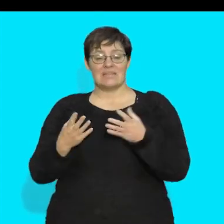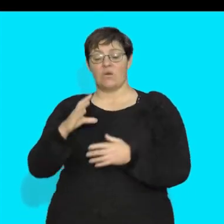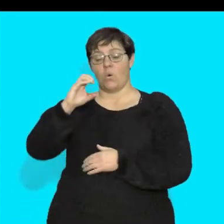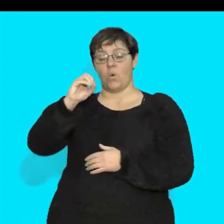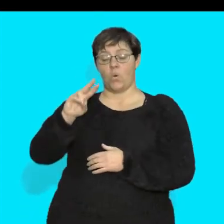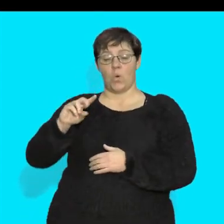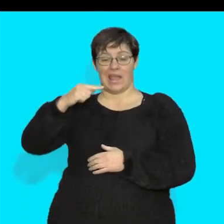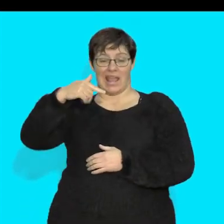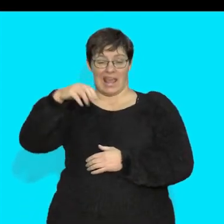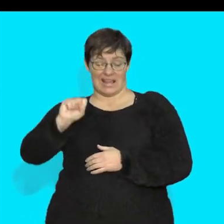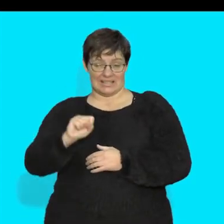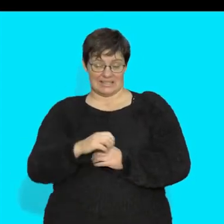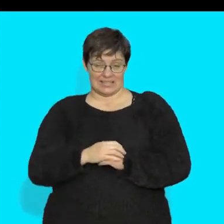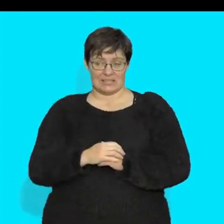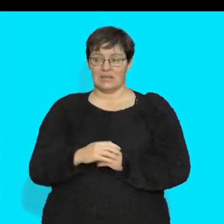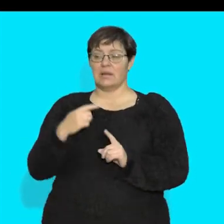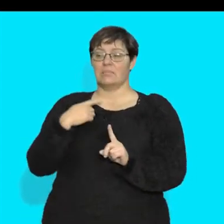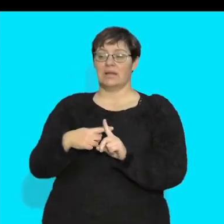give us oxygen gas